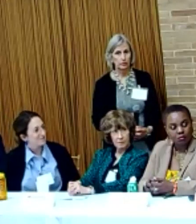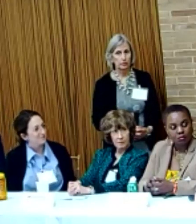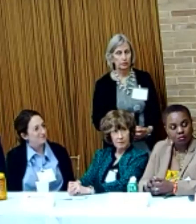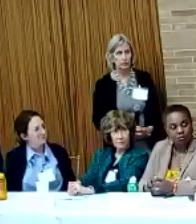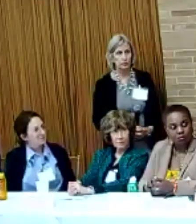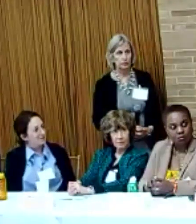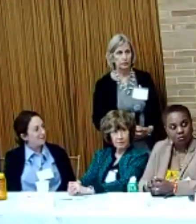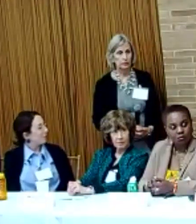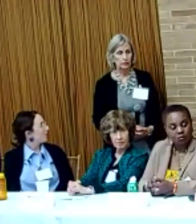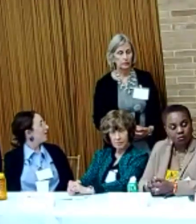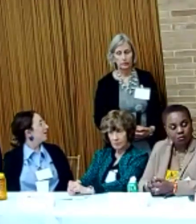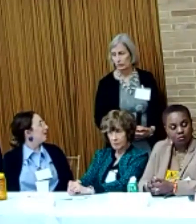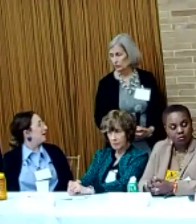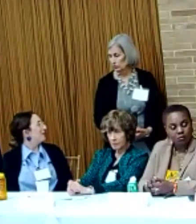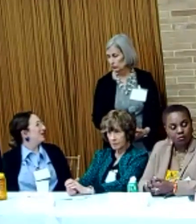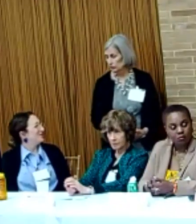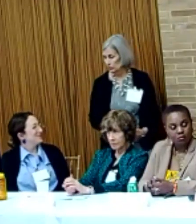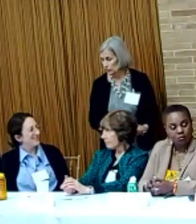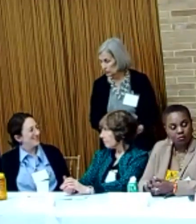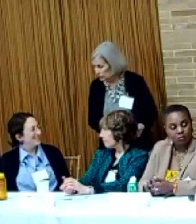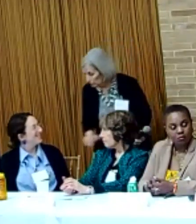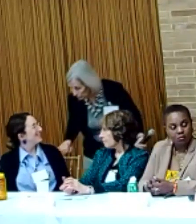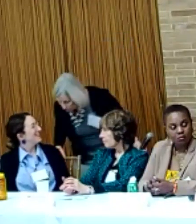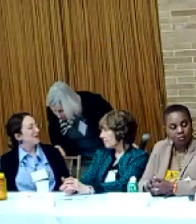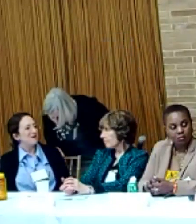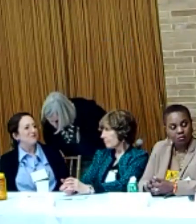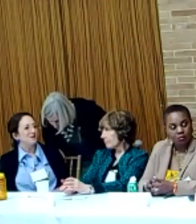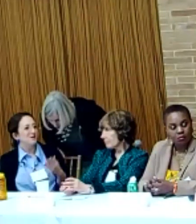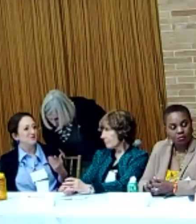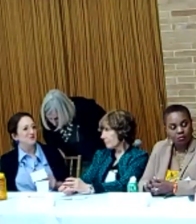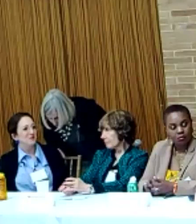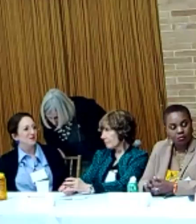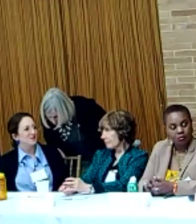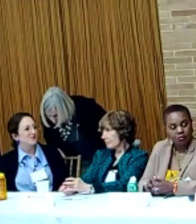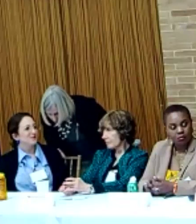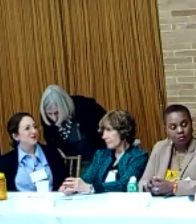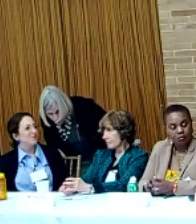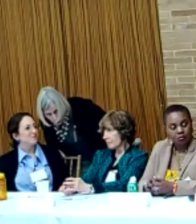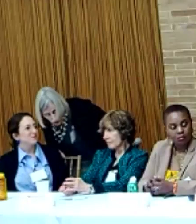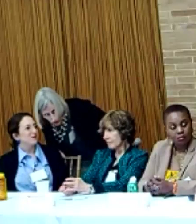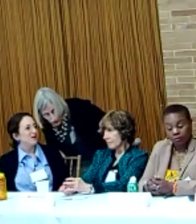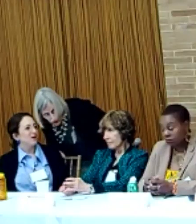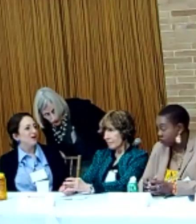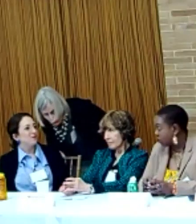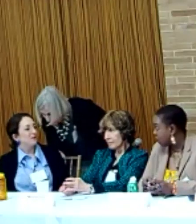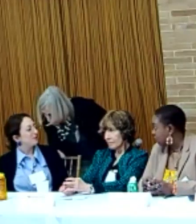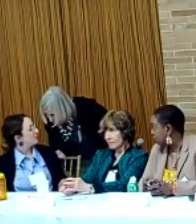40 years so how do we get help for those people that are now elderly that can't advocate for